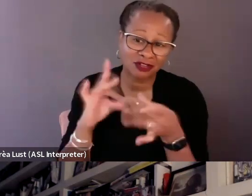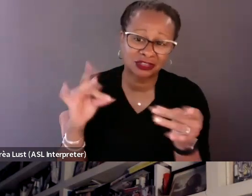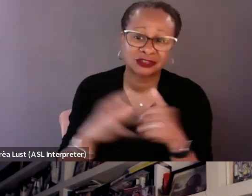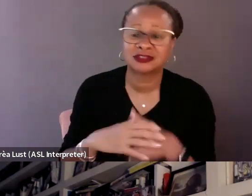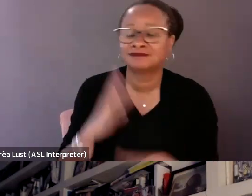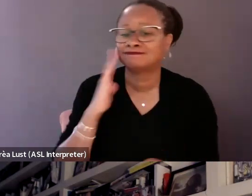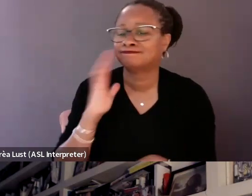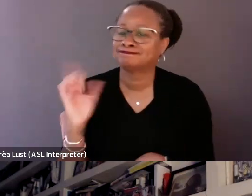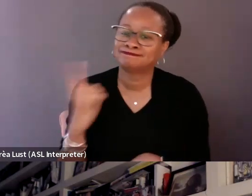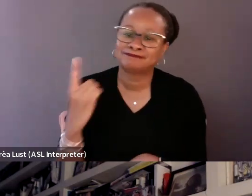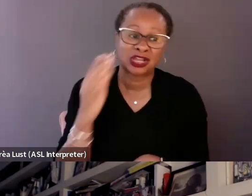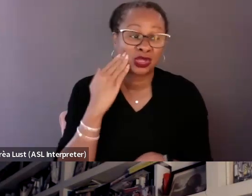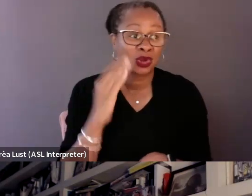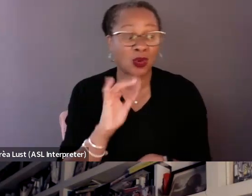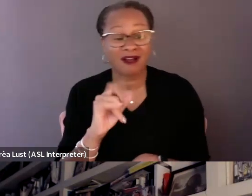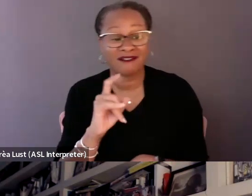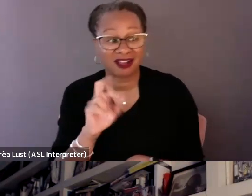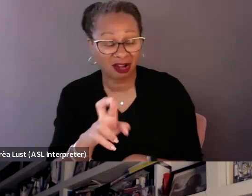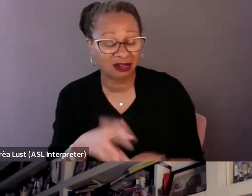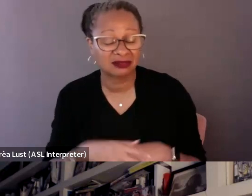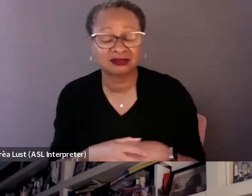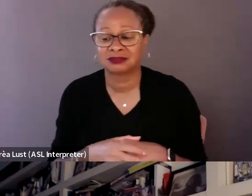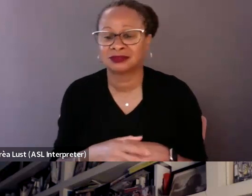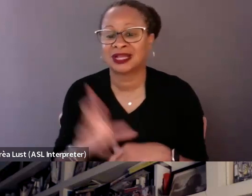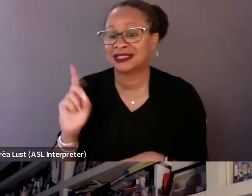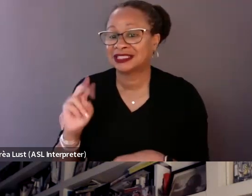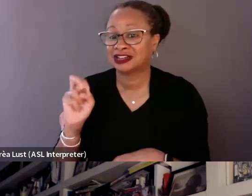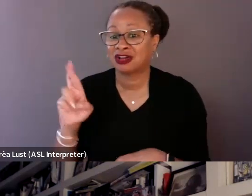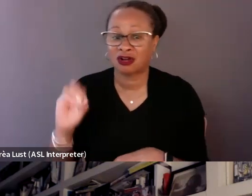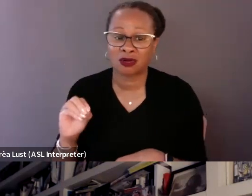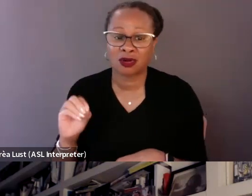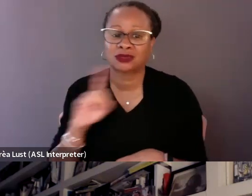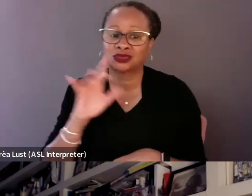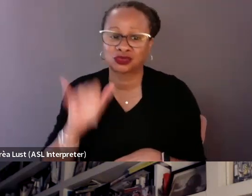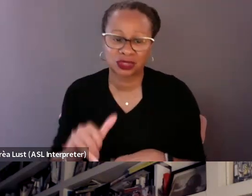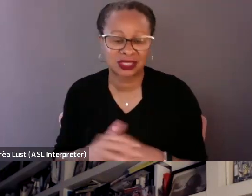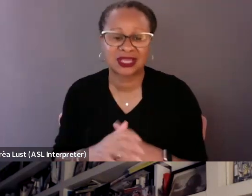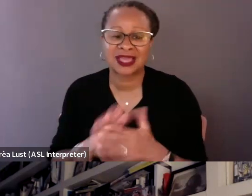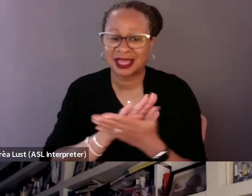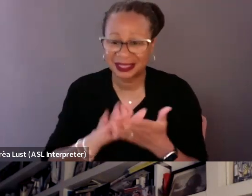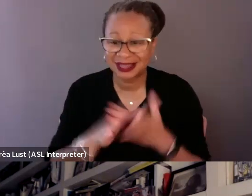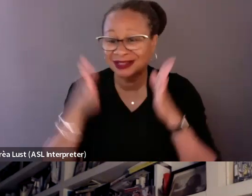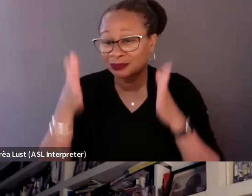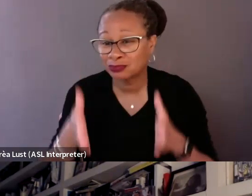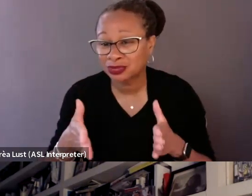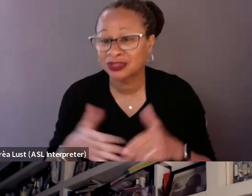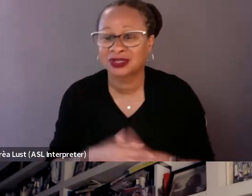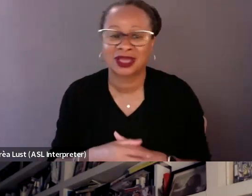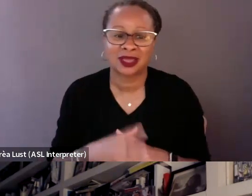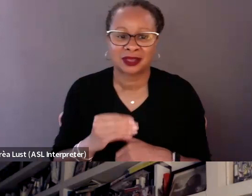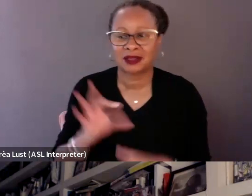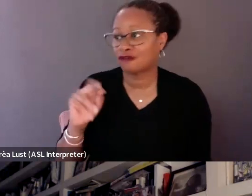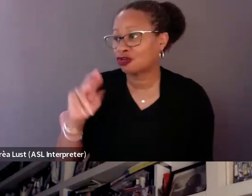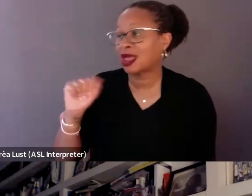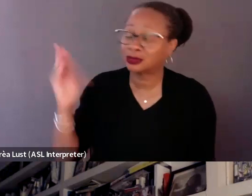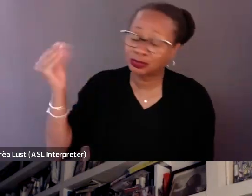know, Javier, Tenorio was a real nice person. And Fernando, yeah, you